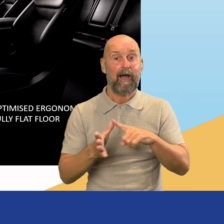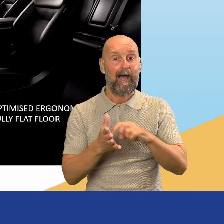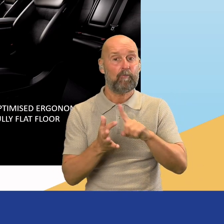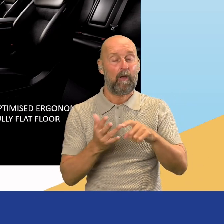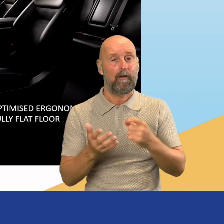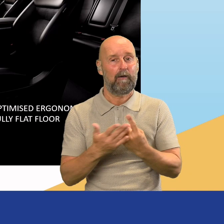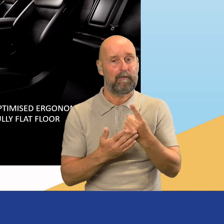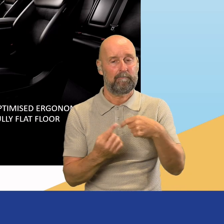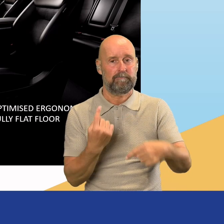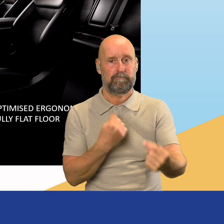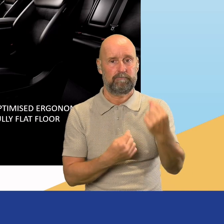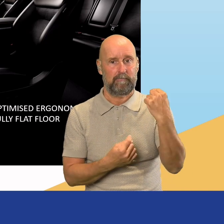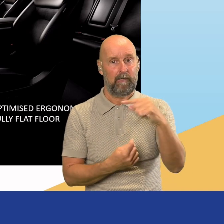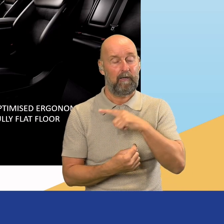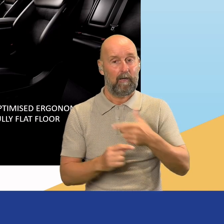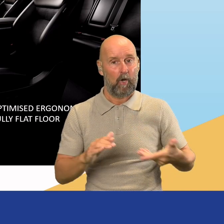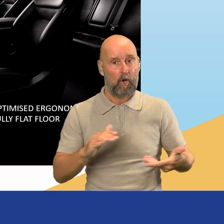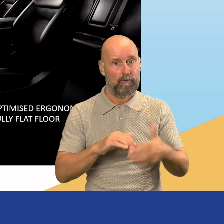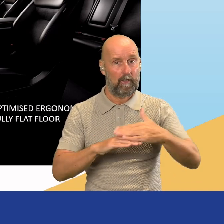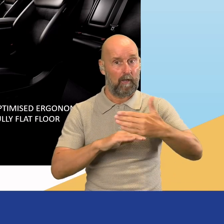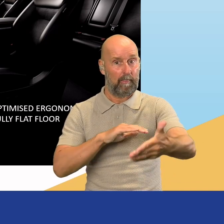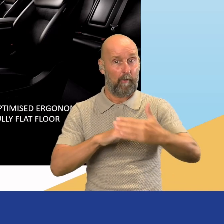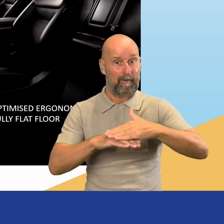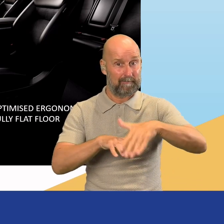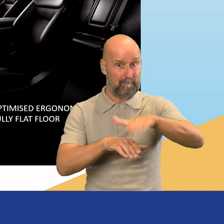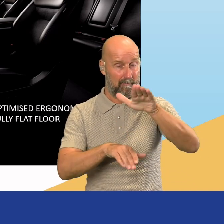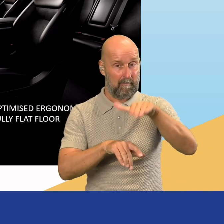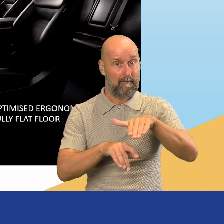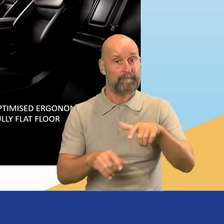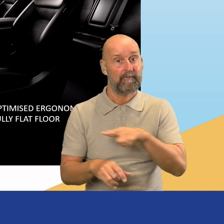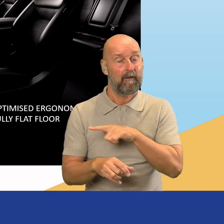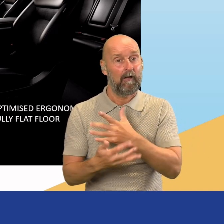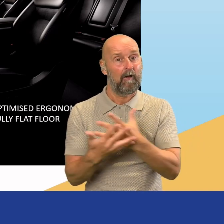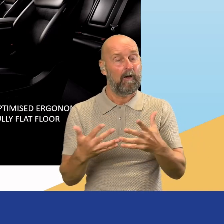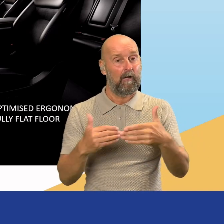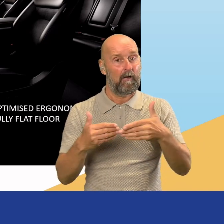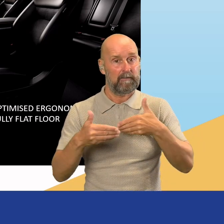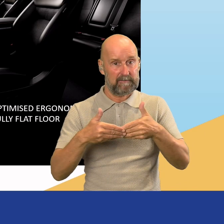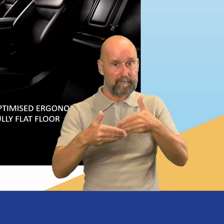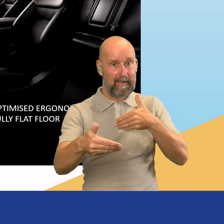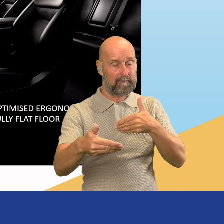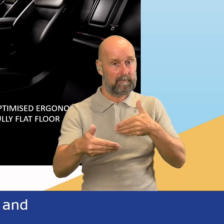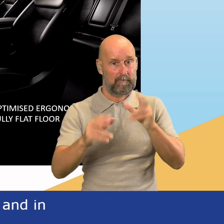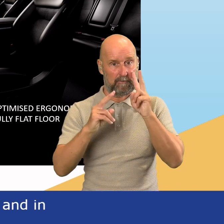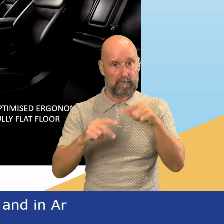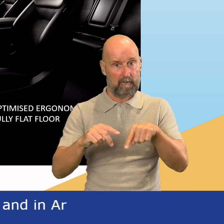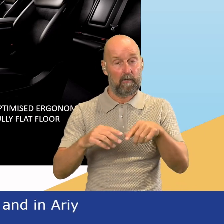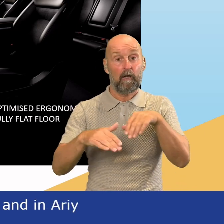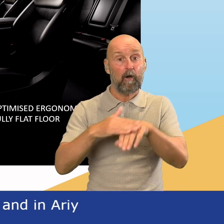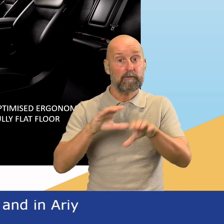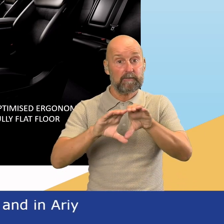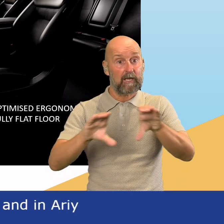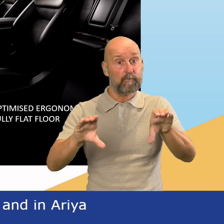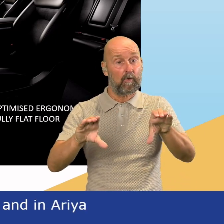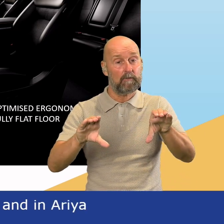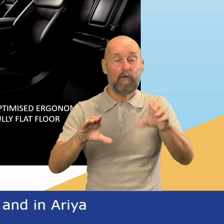that 180 degrees and we put it under the bonnet. And that means you get a huge amount of more space. So underneath, you can probably see there, just underneath the dashboard, if you come